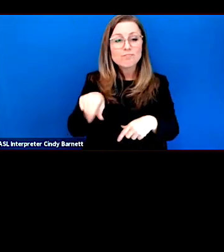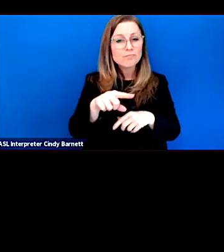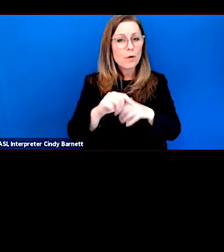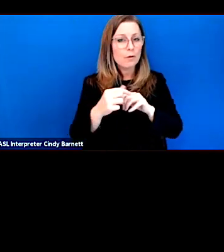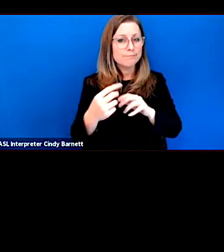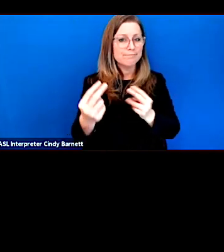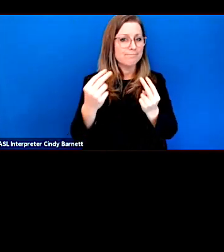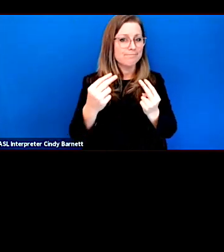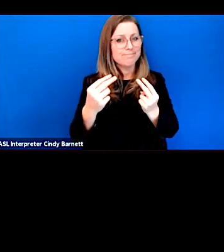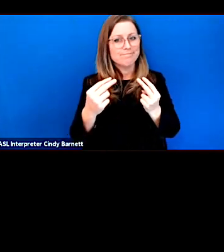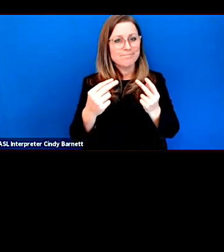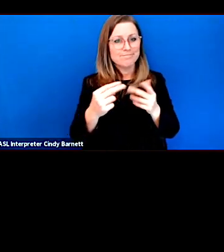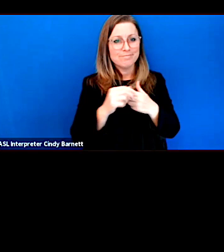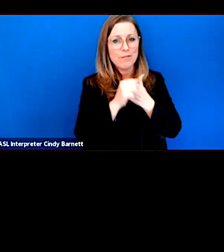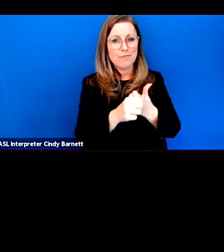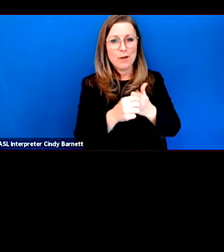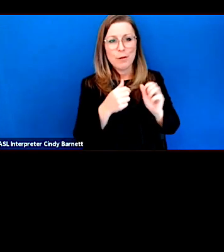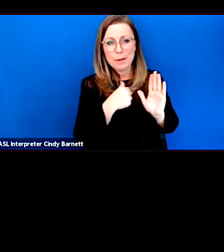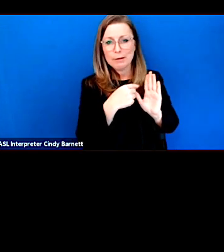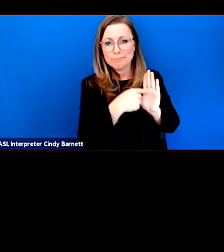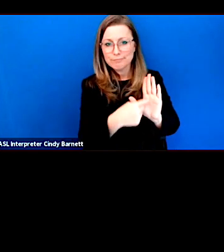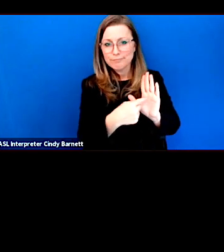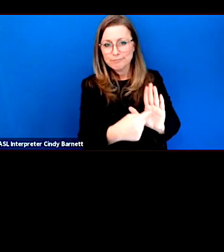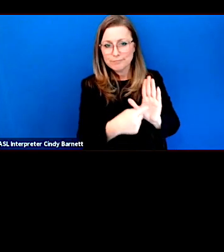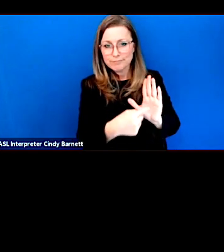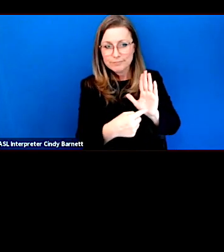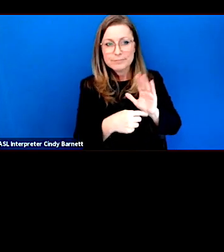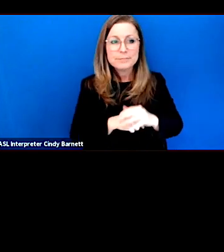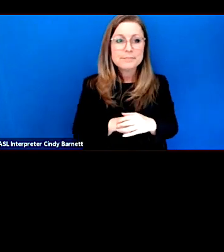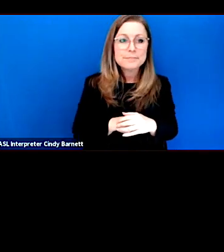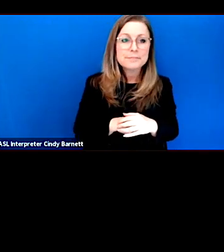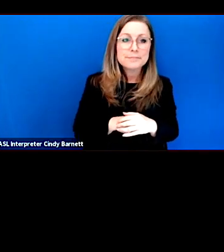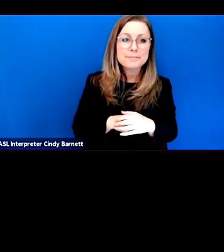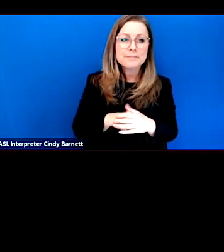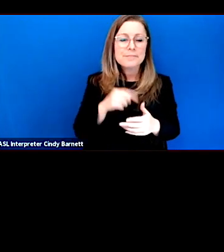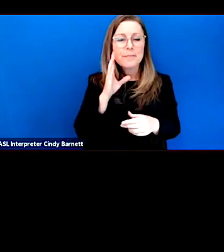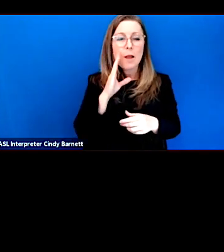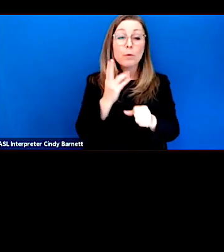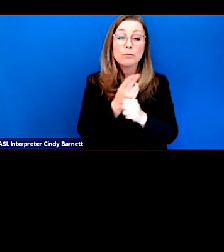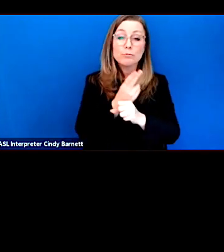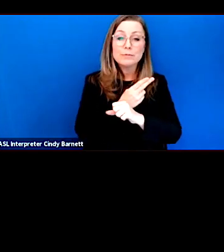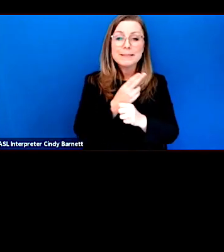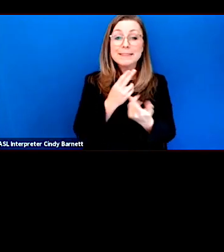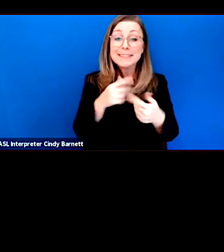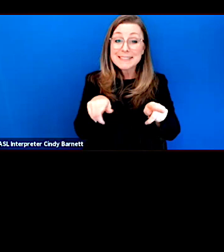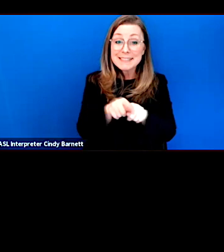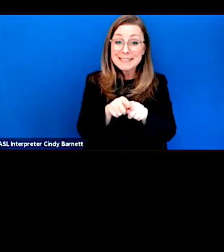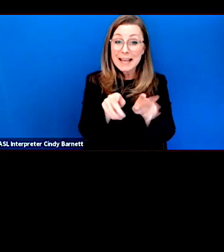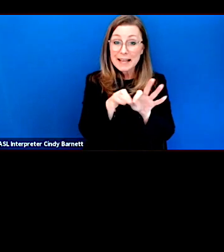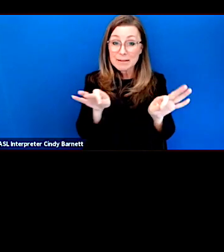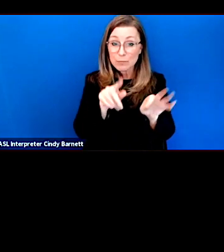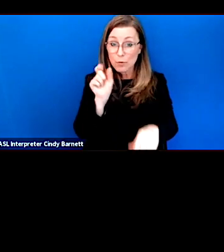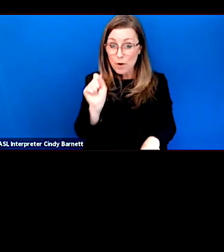And what I would like to do is use a new piece using the same synthesis